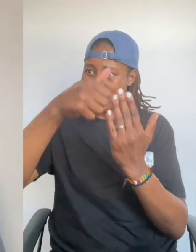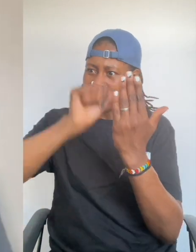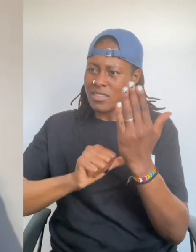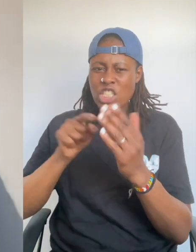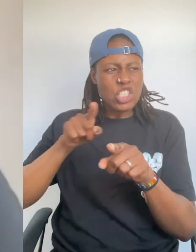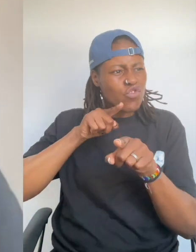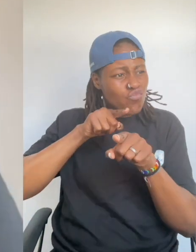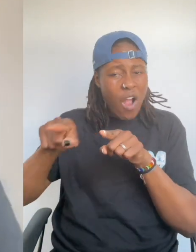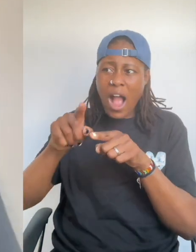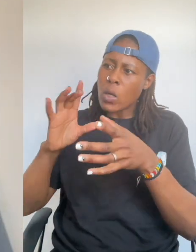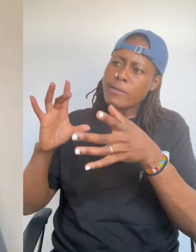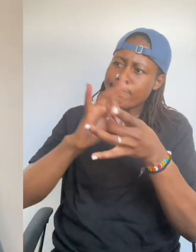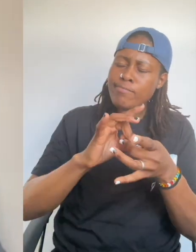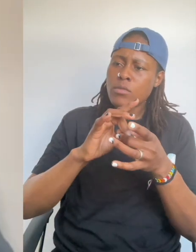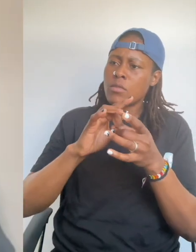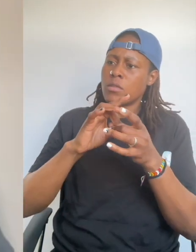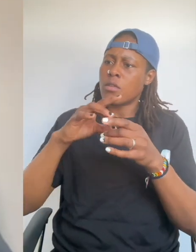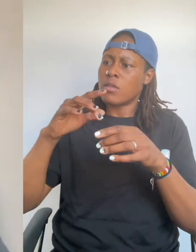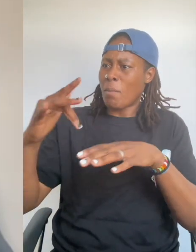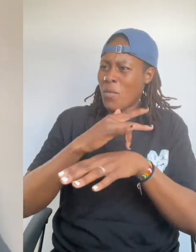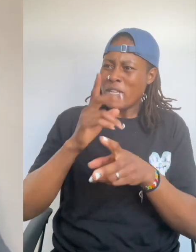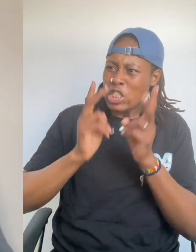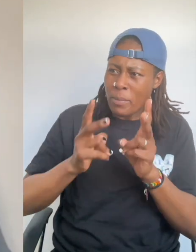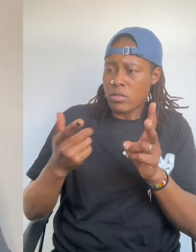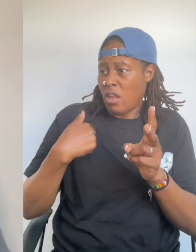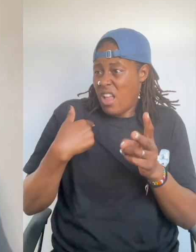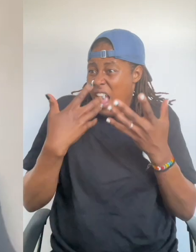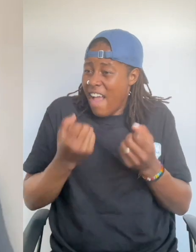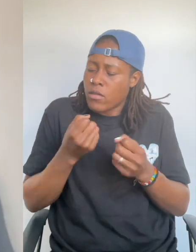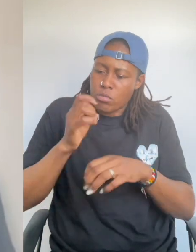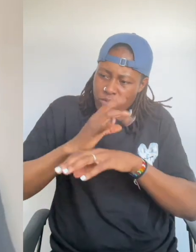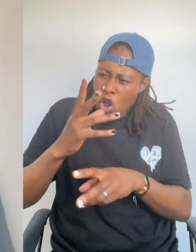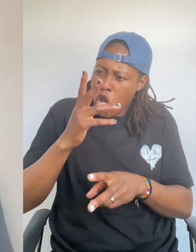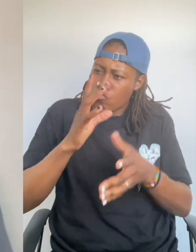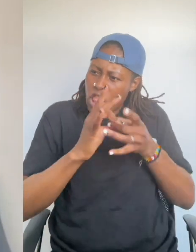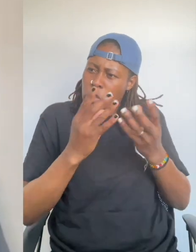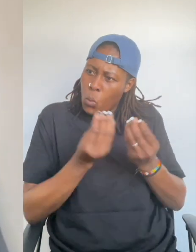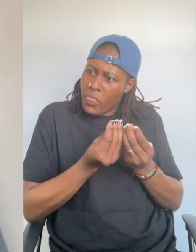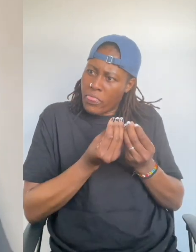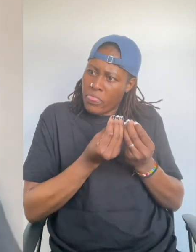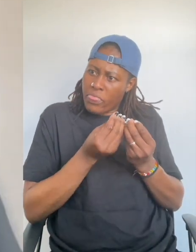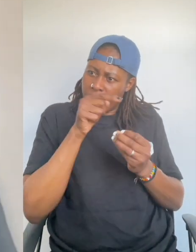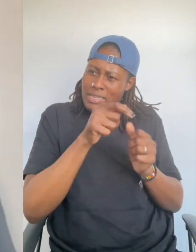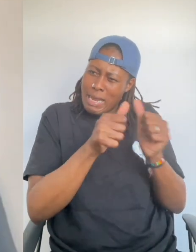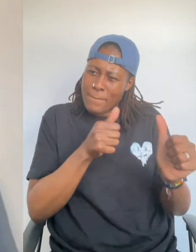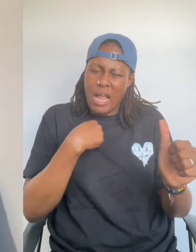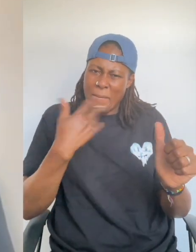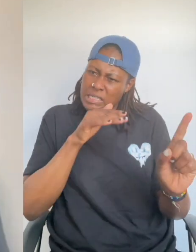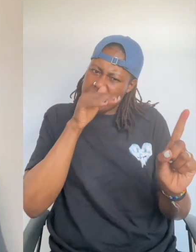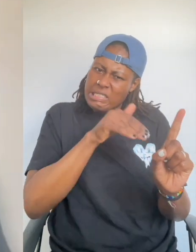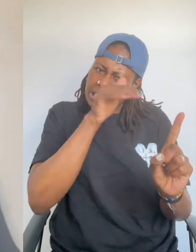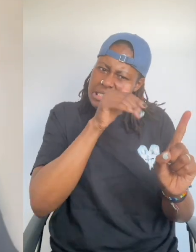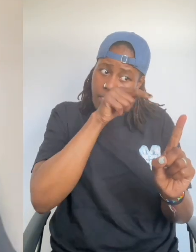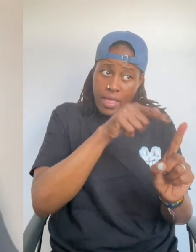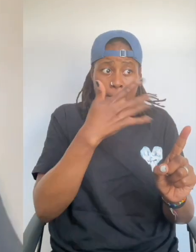to get in contact with Performance Interpreting. And, you know, I have sort of a professional relationship with them. So I kind of like chased it a little bit. They